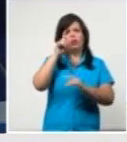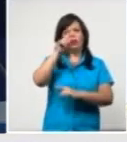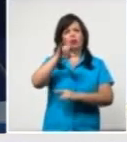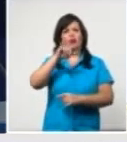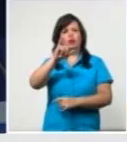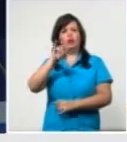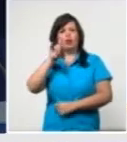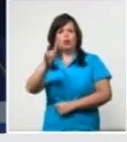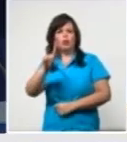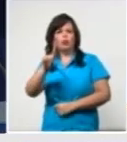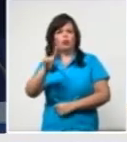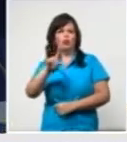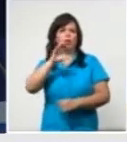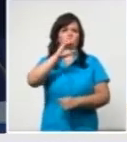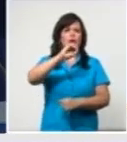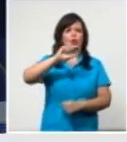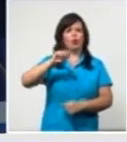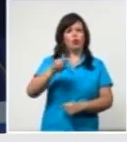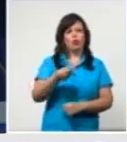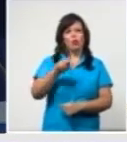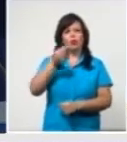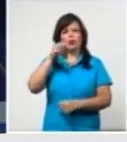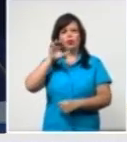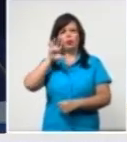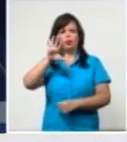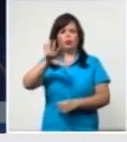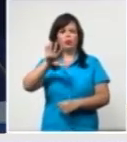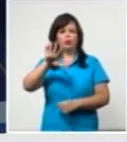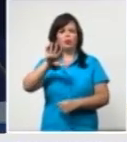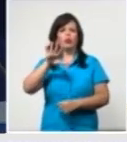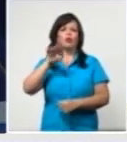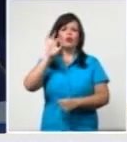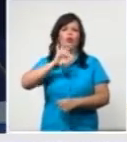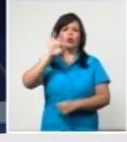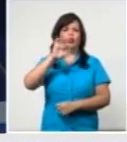same number of 161, which is the